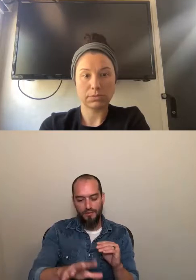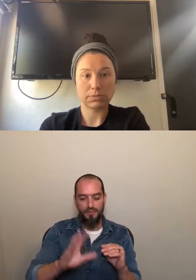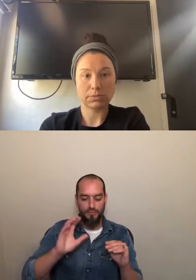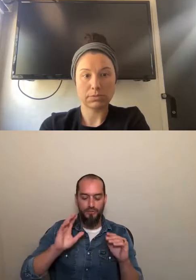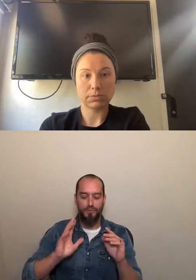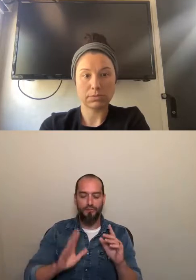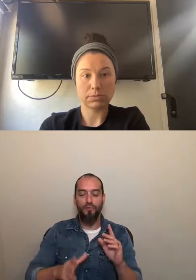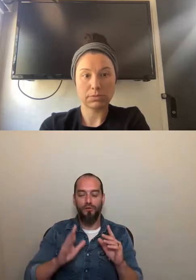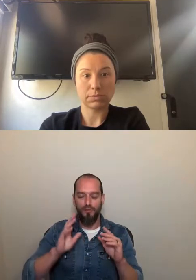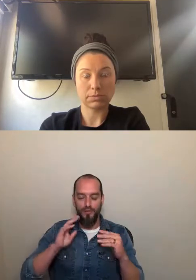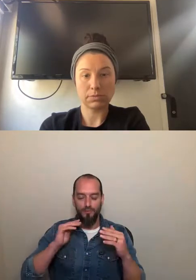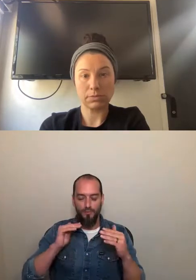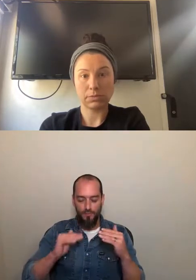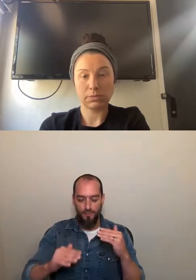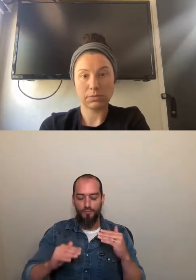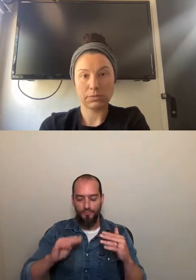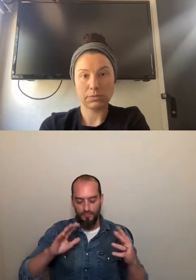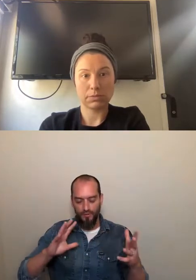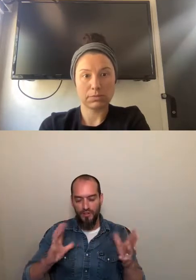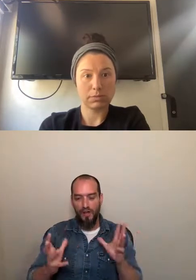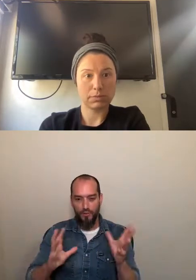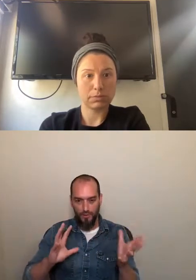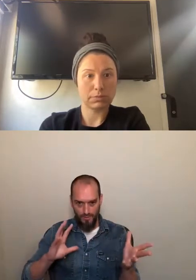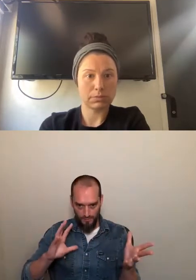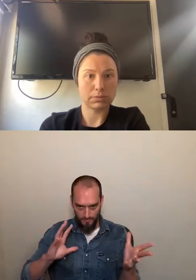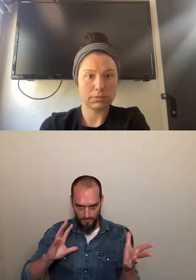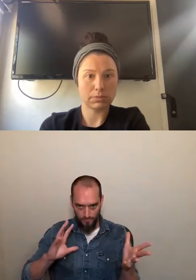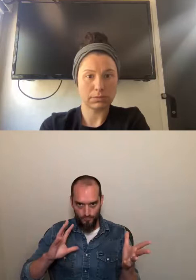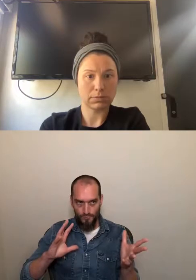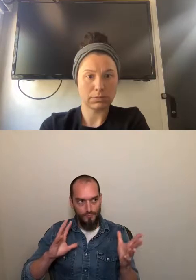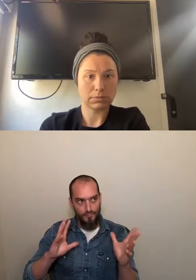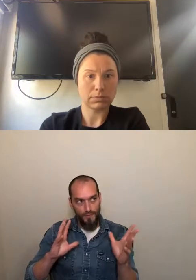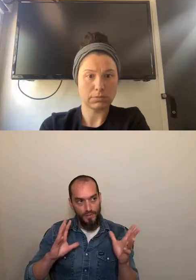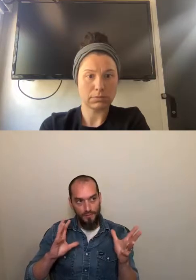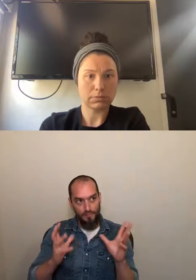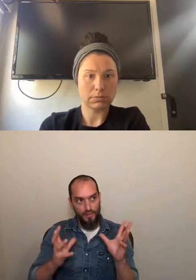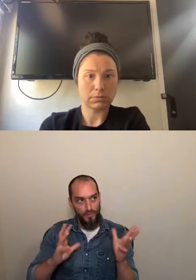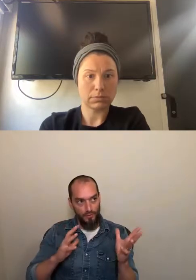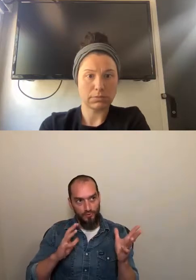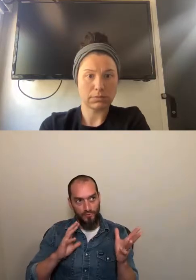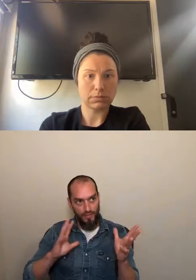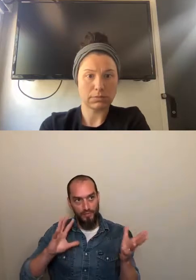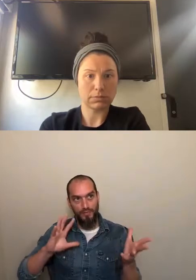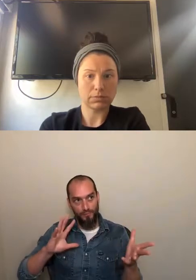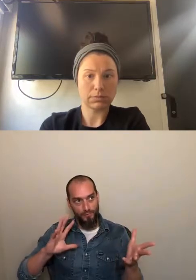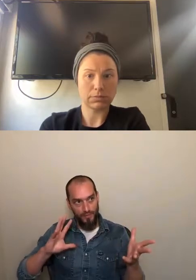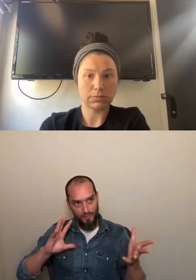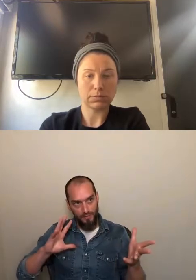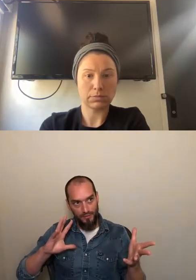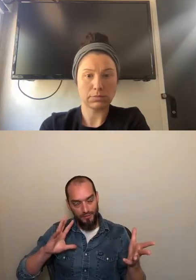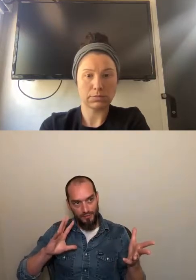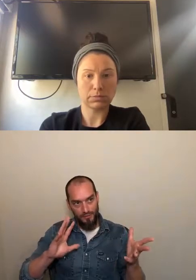by being in this industry for a long time, you end up with a network. might be a small network for me,